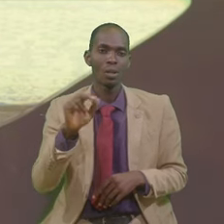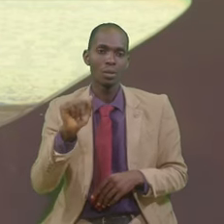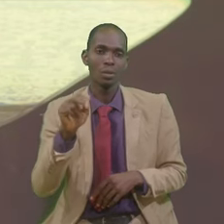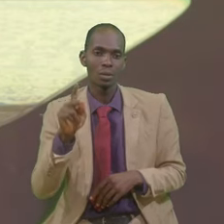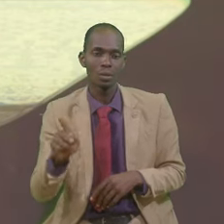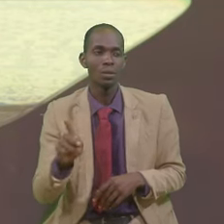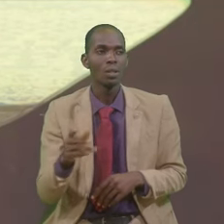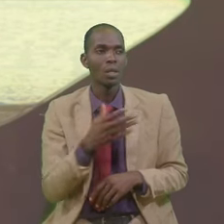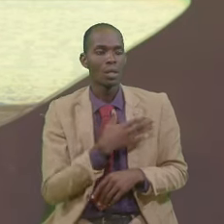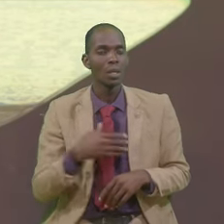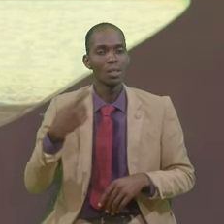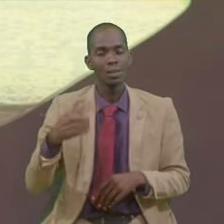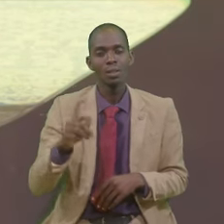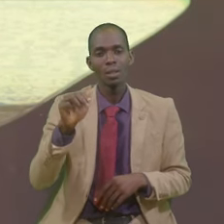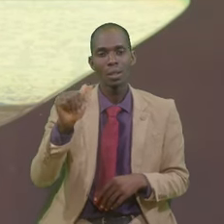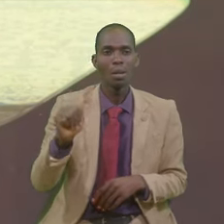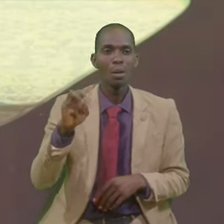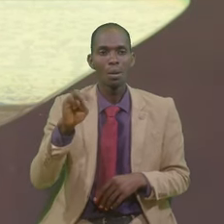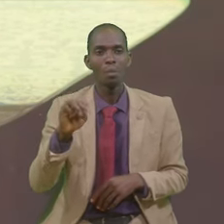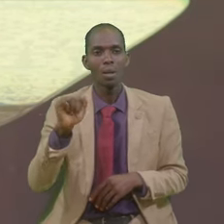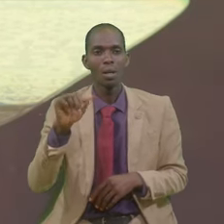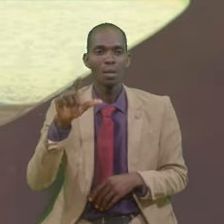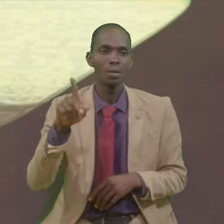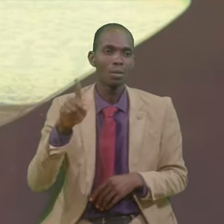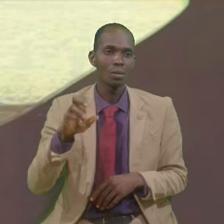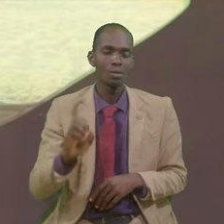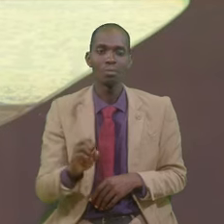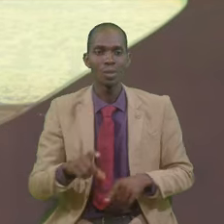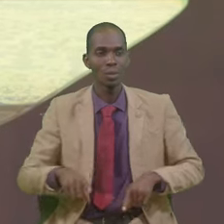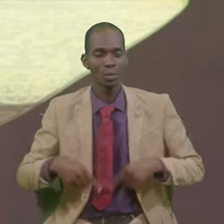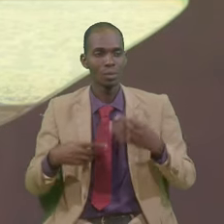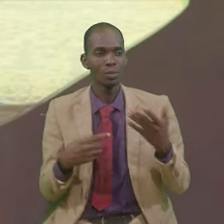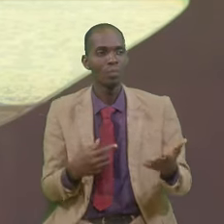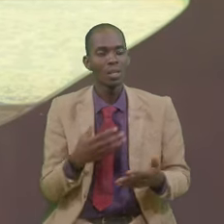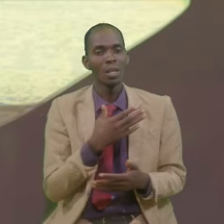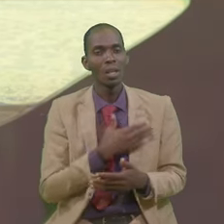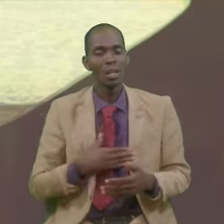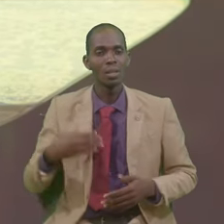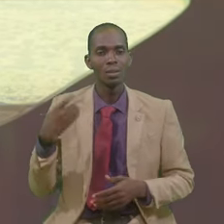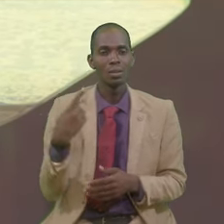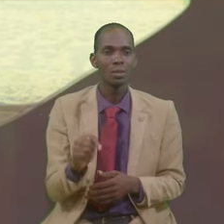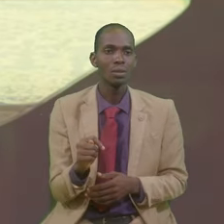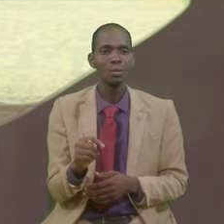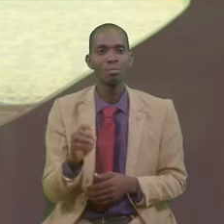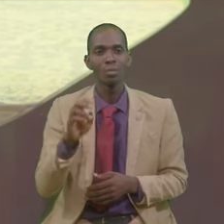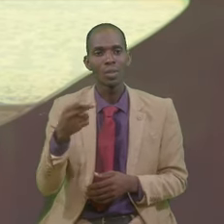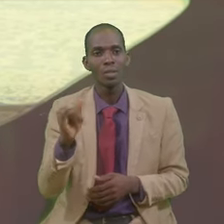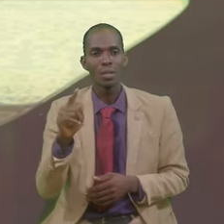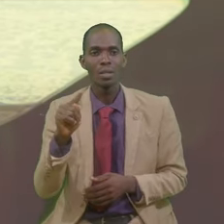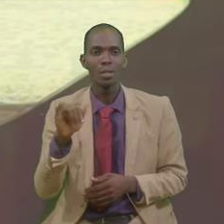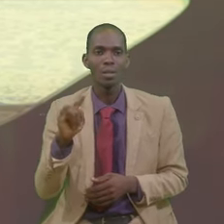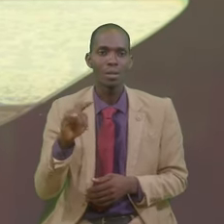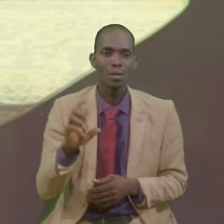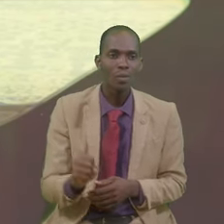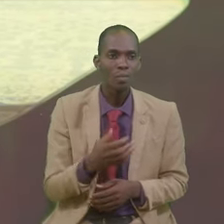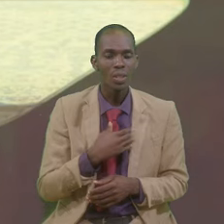the Amalekites dwell in the land of the south. And the Hittites and the Jebusites and the Amorites dwell